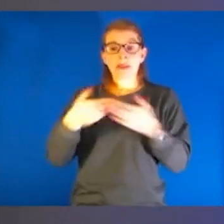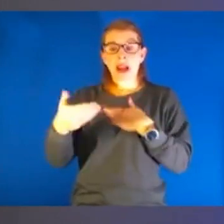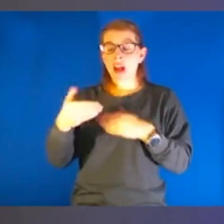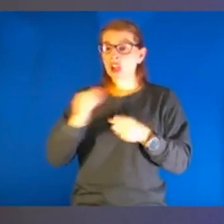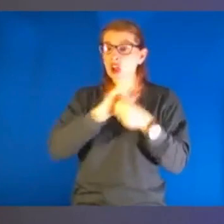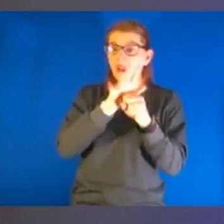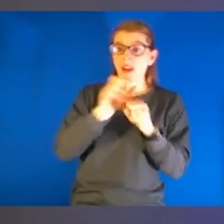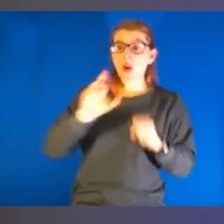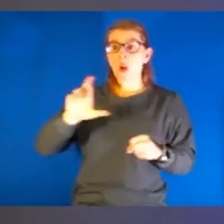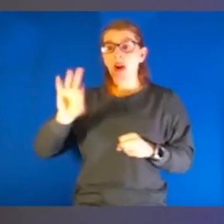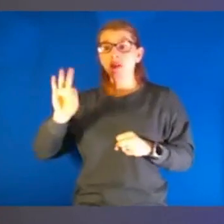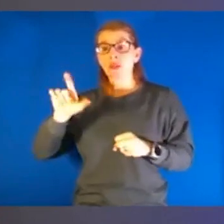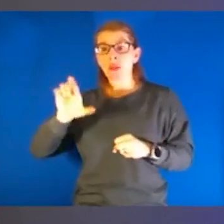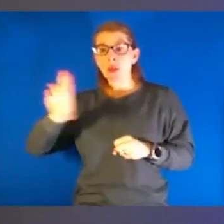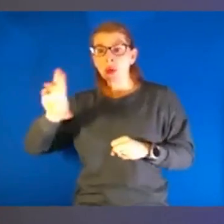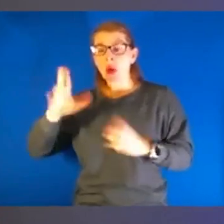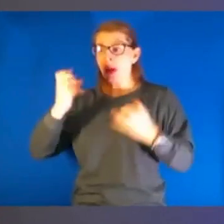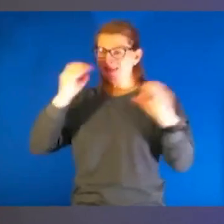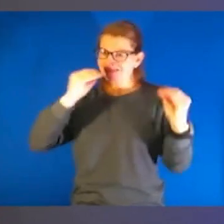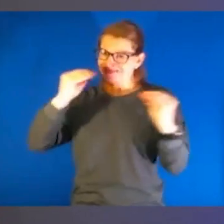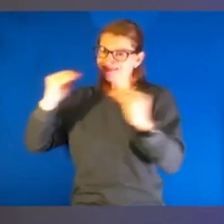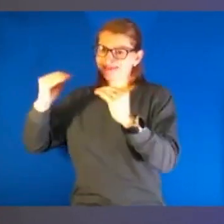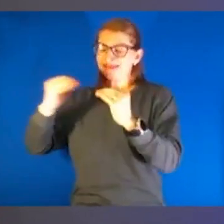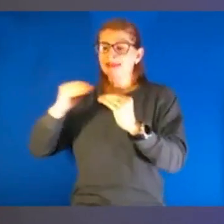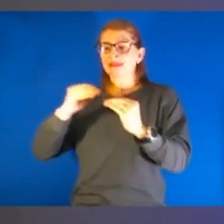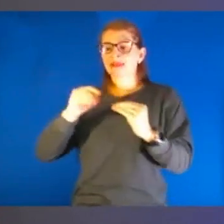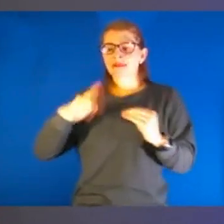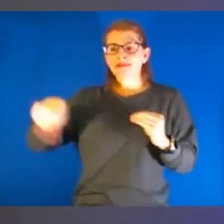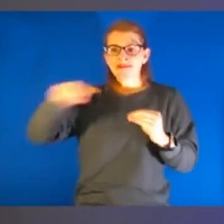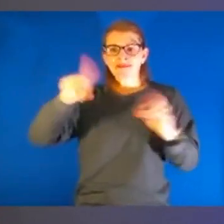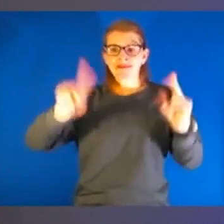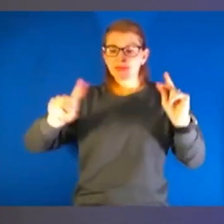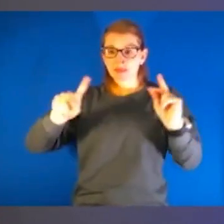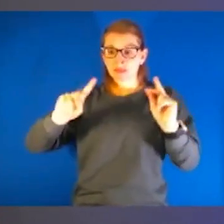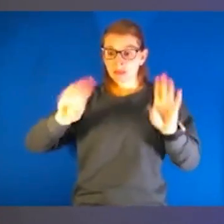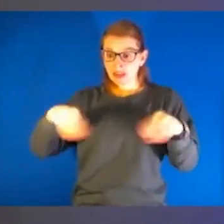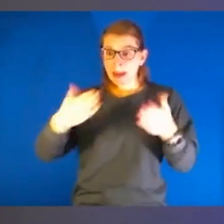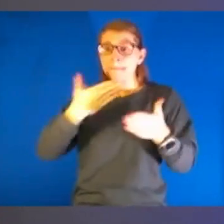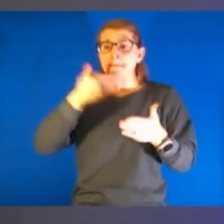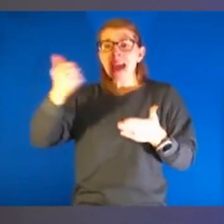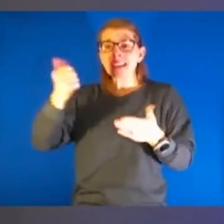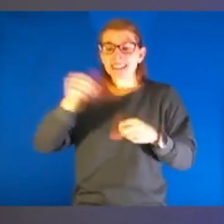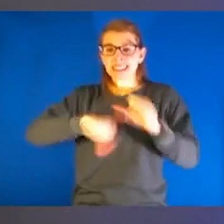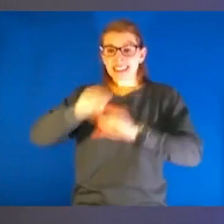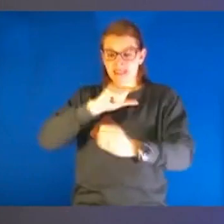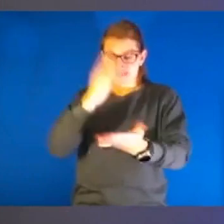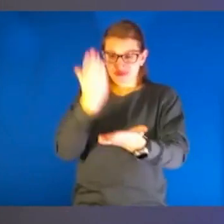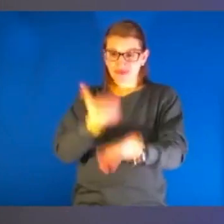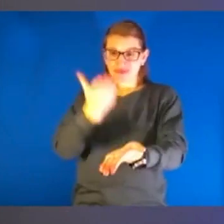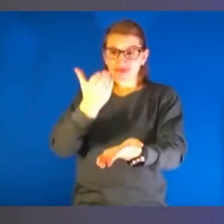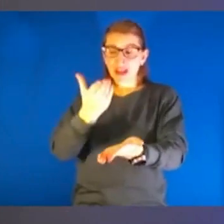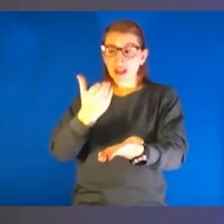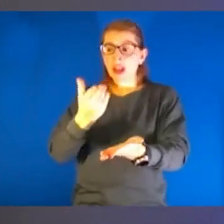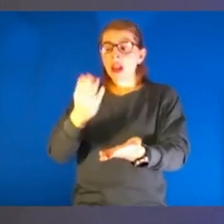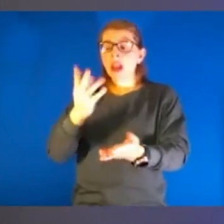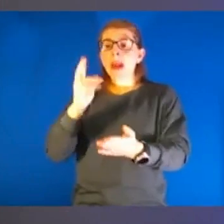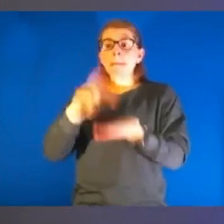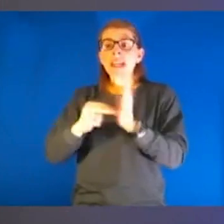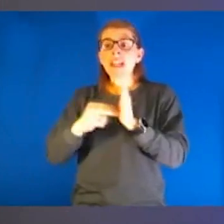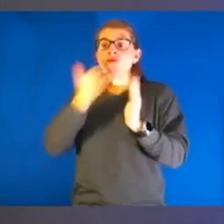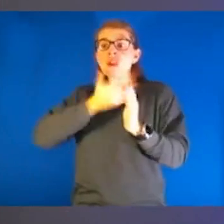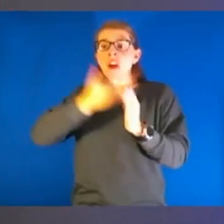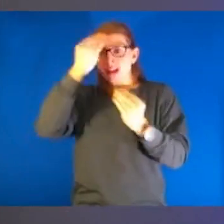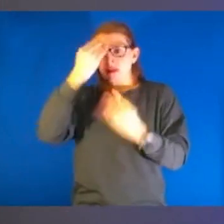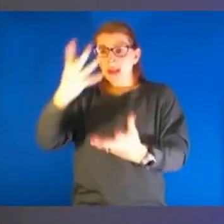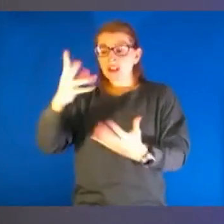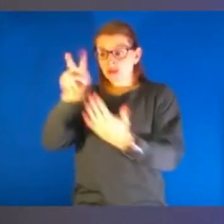continue to try to educate those people, give them the best scientific evidence we can, and dispel any misinformation that they see on Facebook